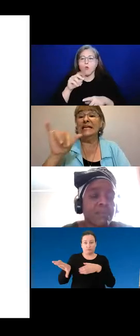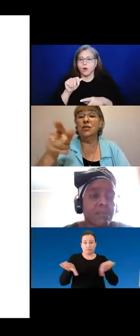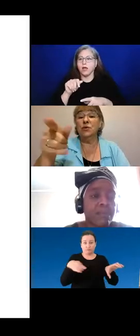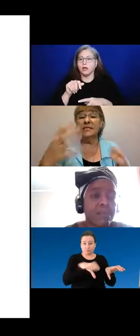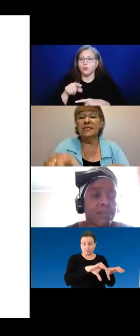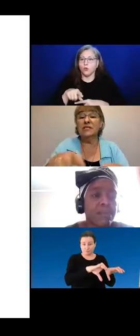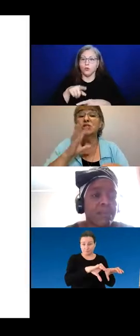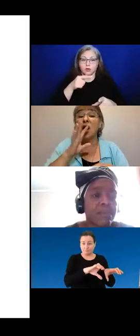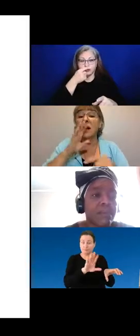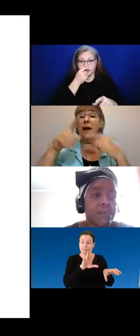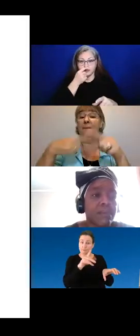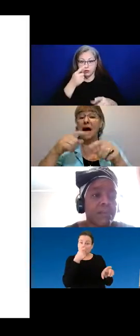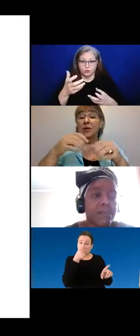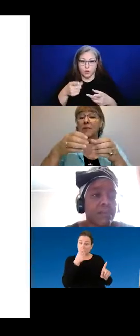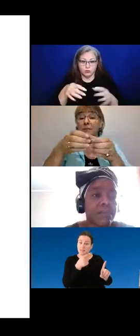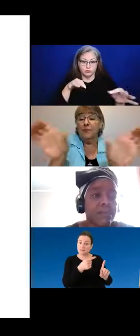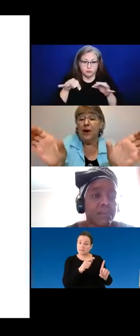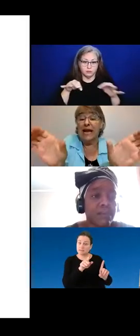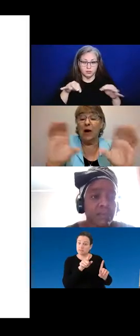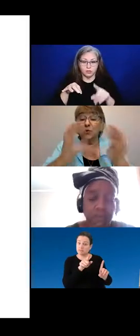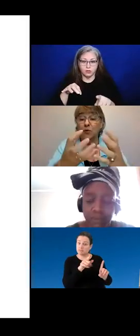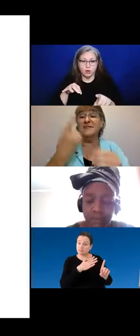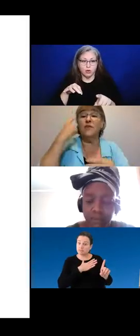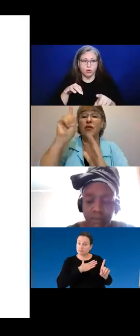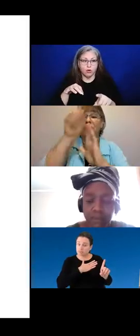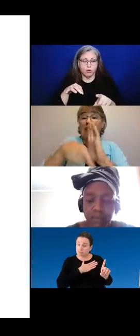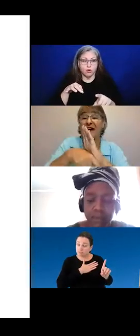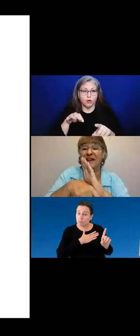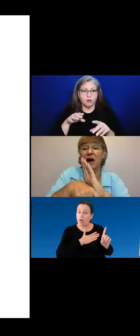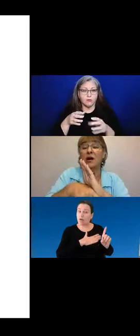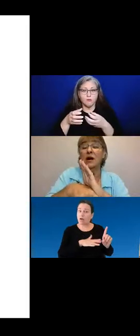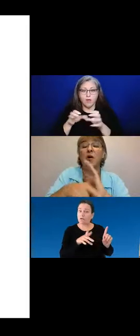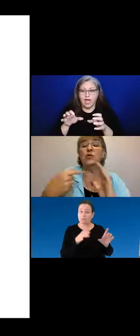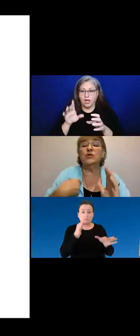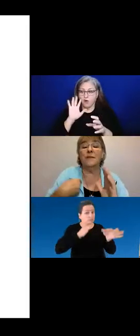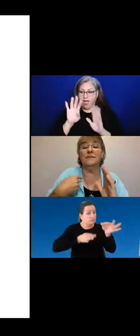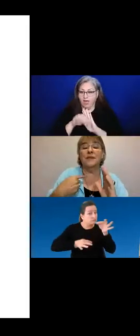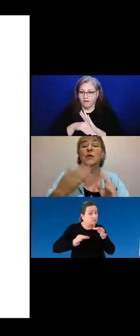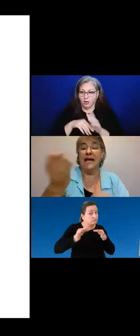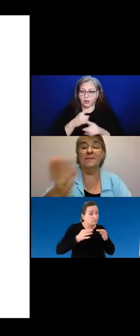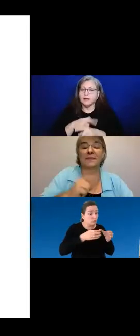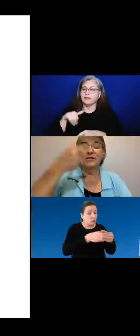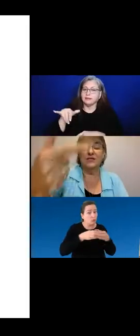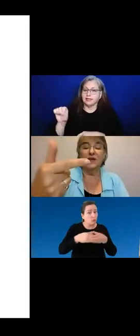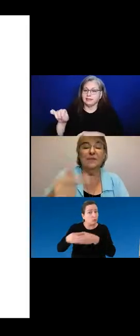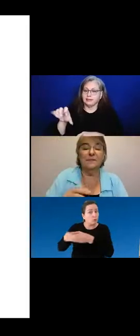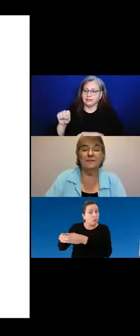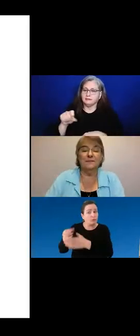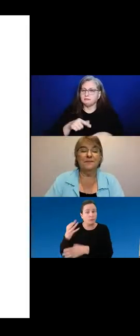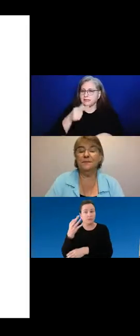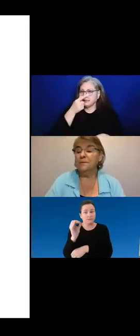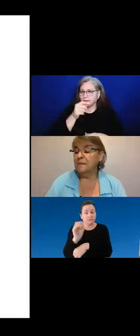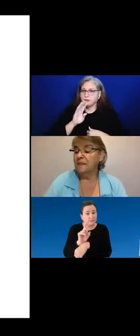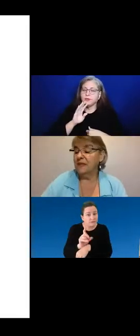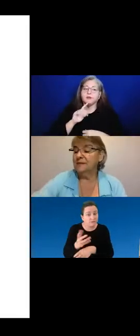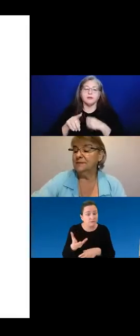Betty, do you want to talk about breakout groups for half hour? Yes. Okay. Yes, thank you. I've just